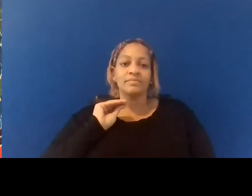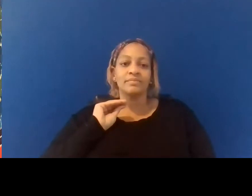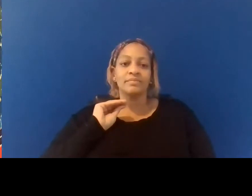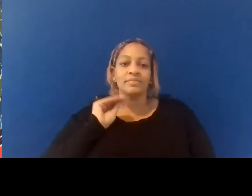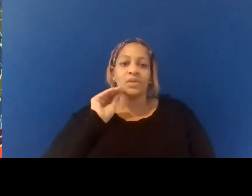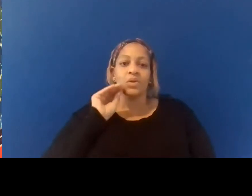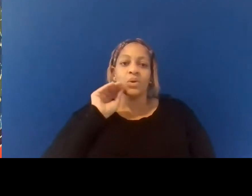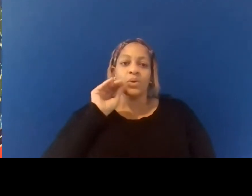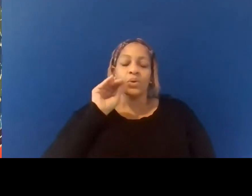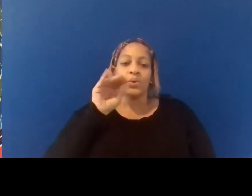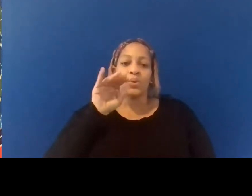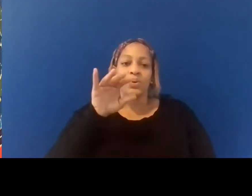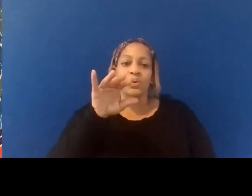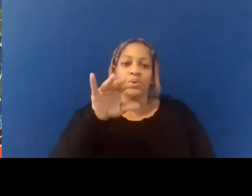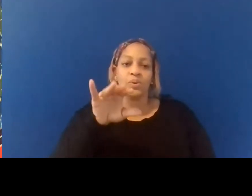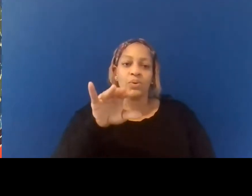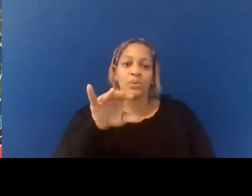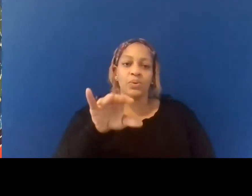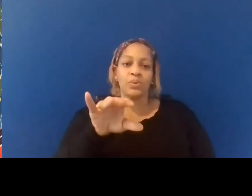and release.